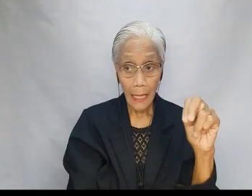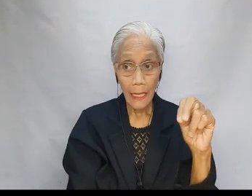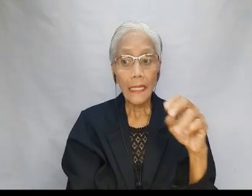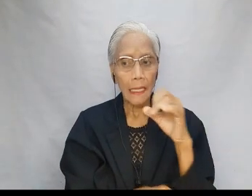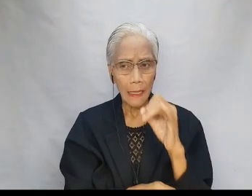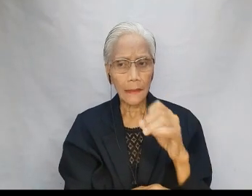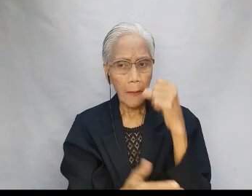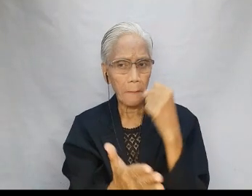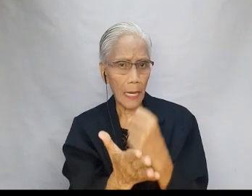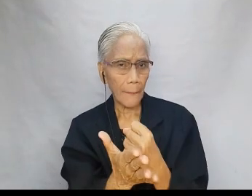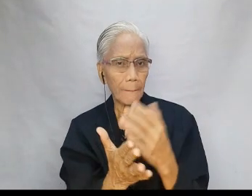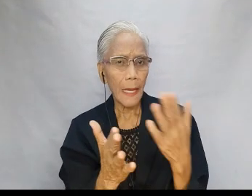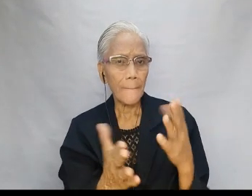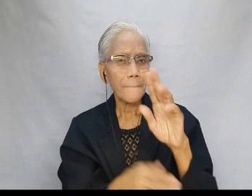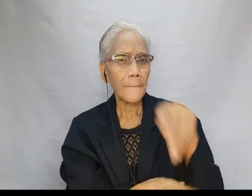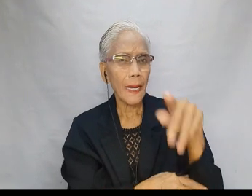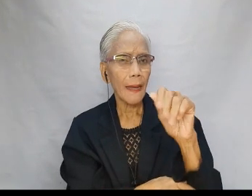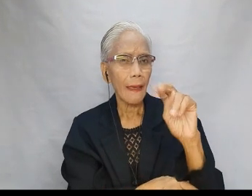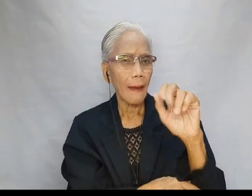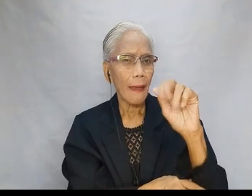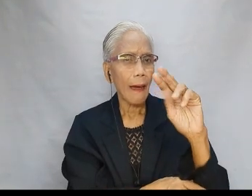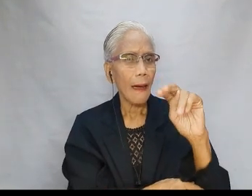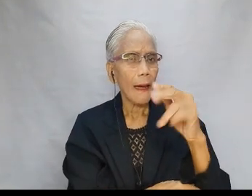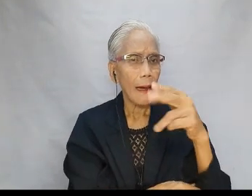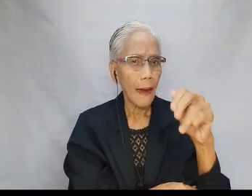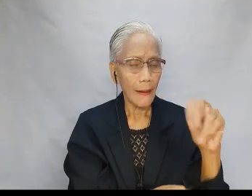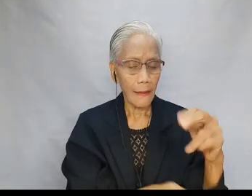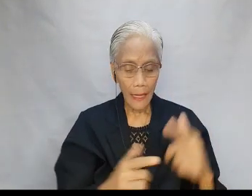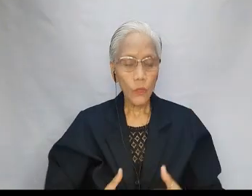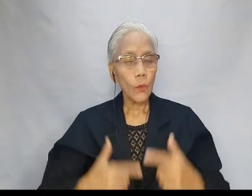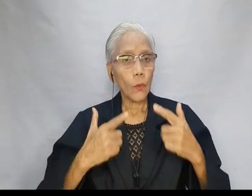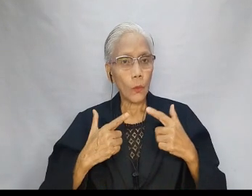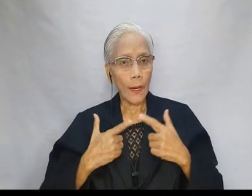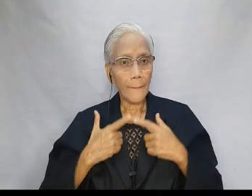marked by pananahan, the dwelling presence of God.